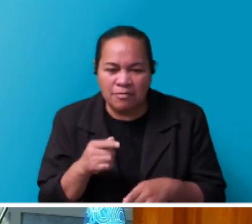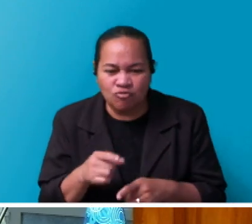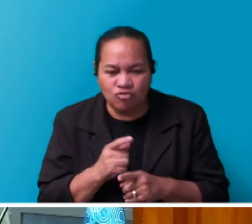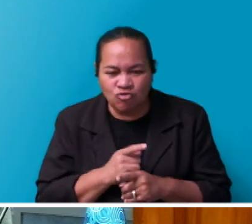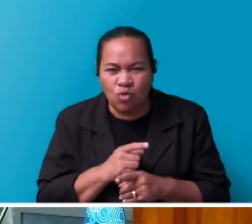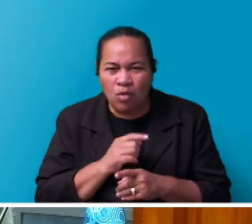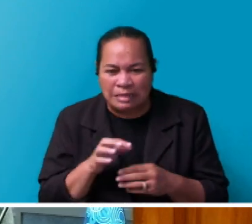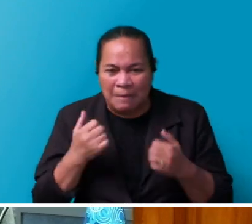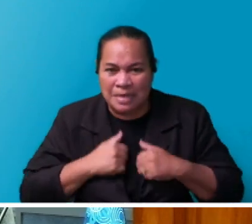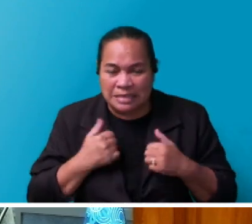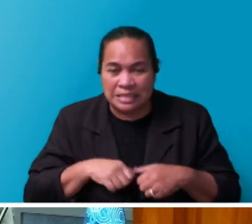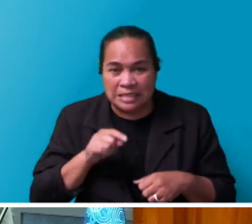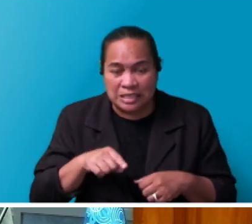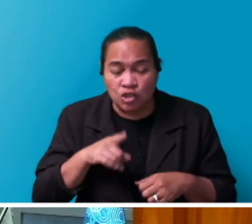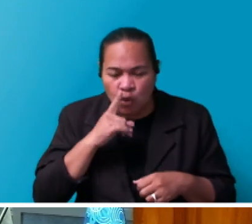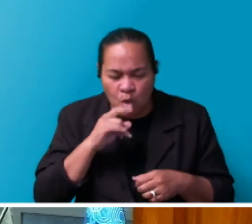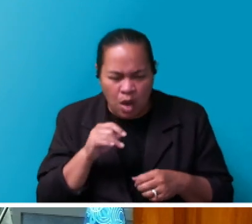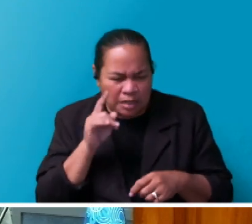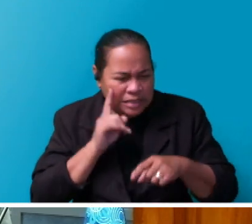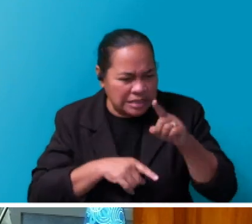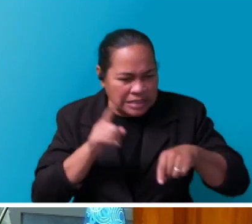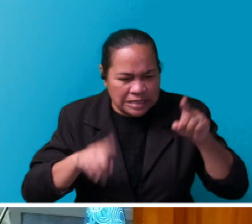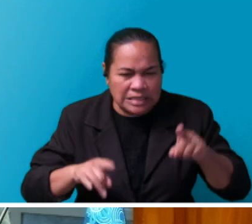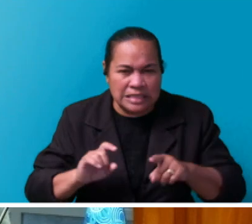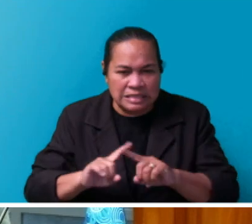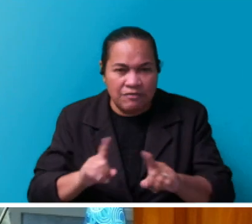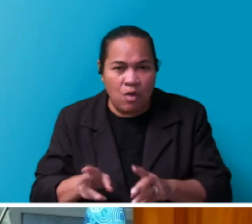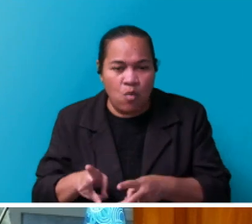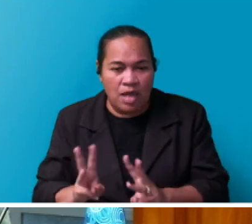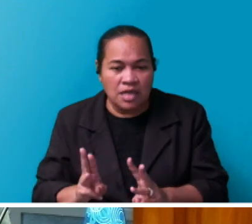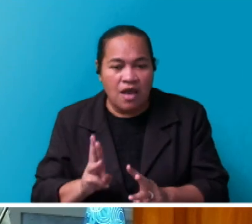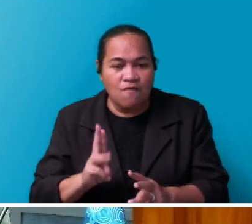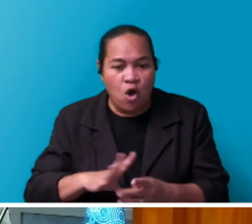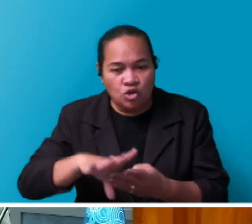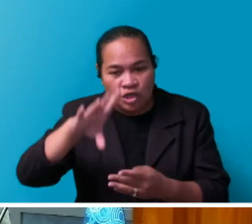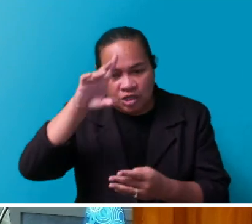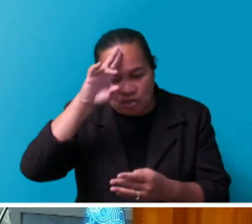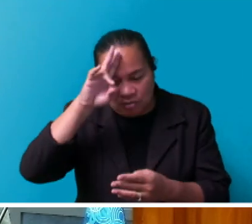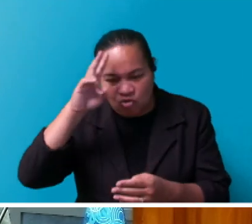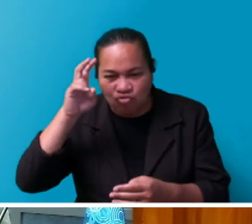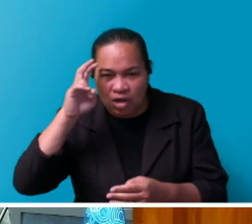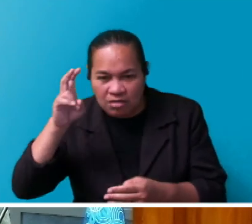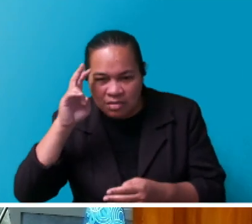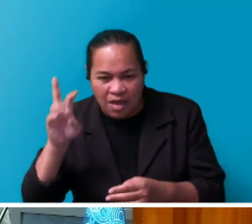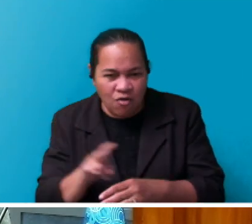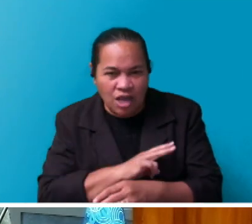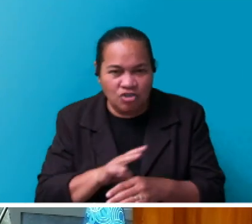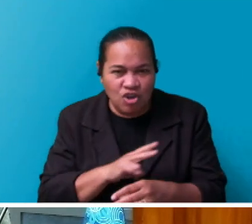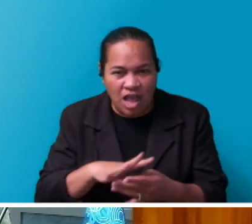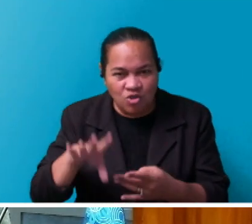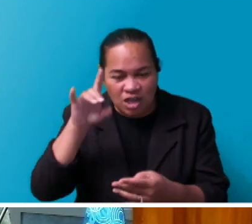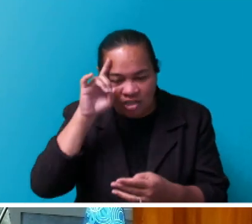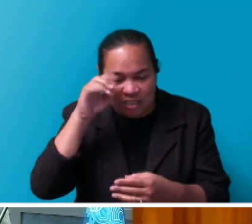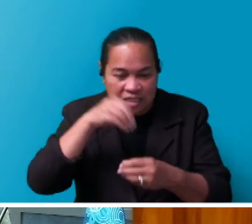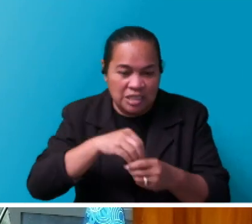contextualized, and cost-effective models for vocational education and training in schools and in the region.